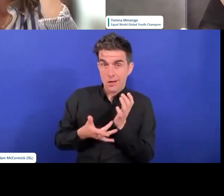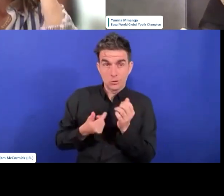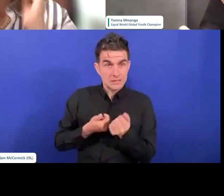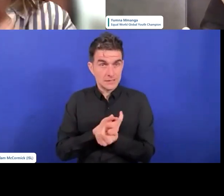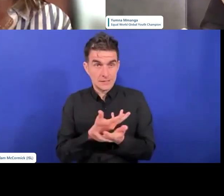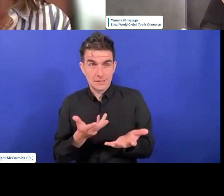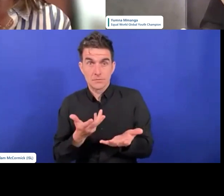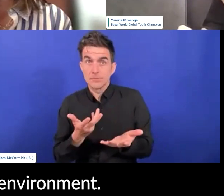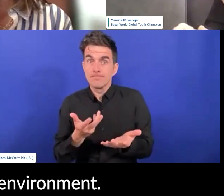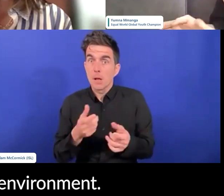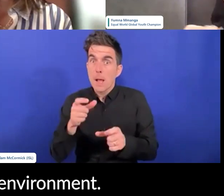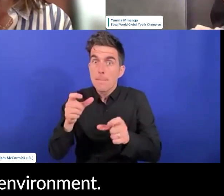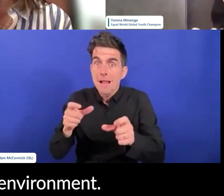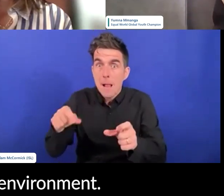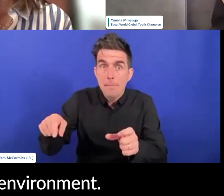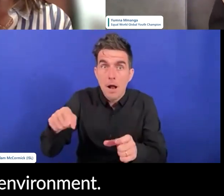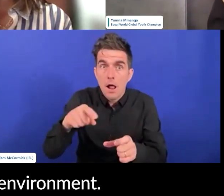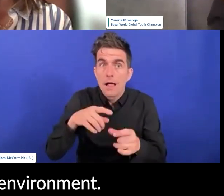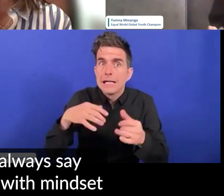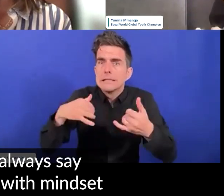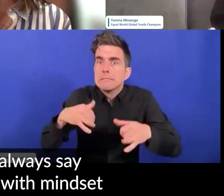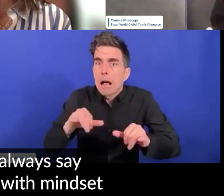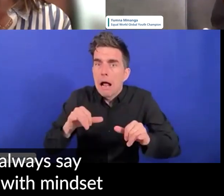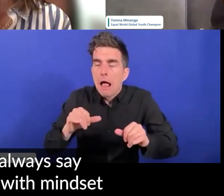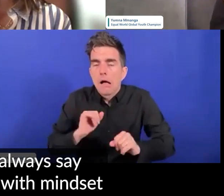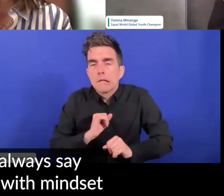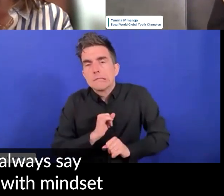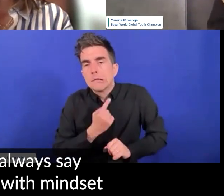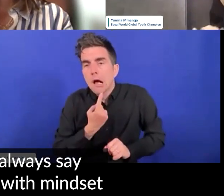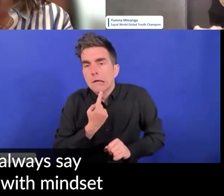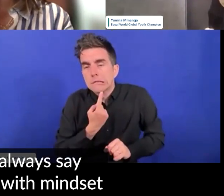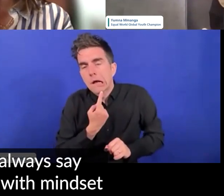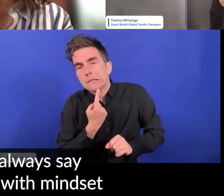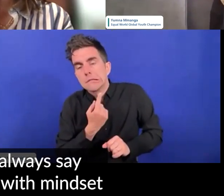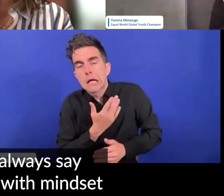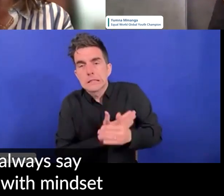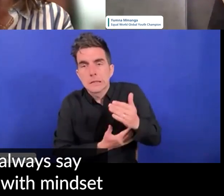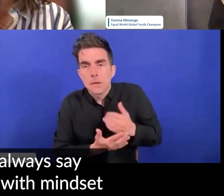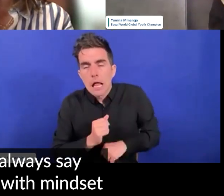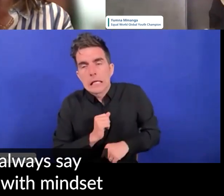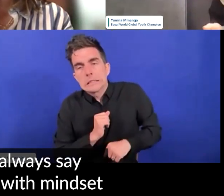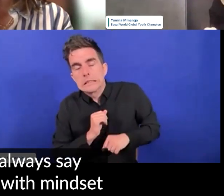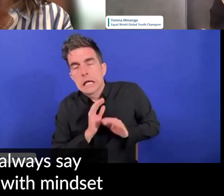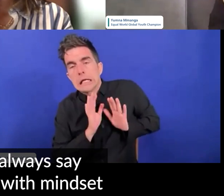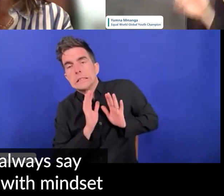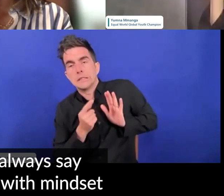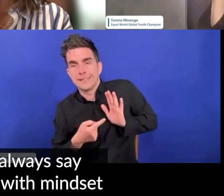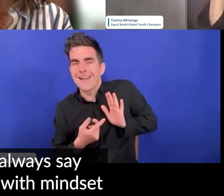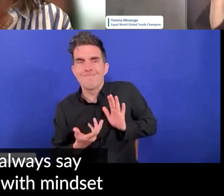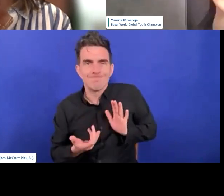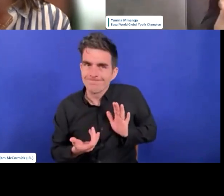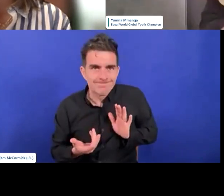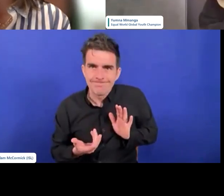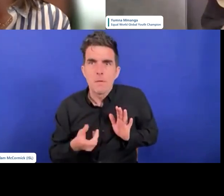excluded in the learning environment. That's why I always say inclusion starts with